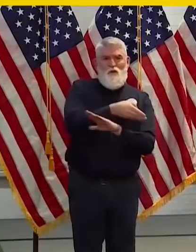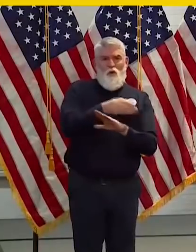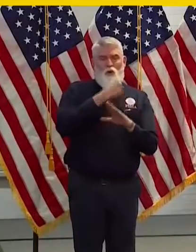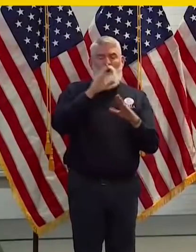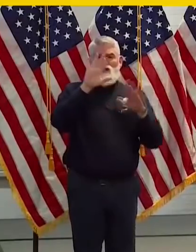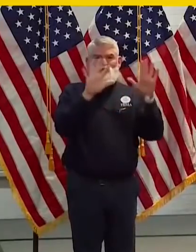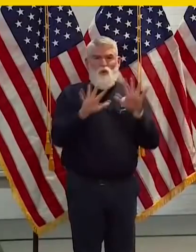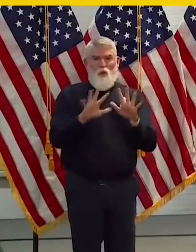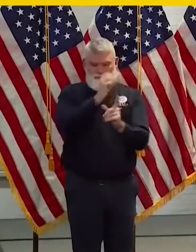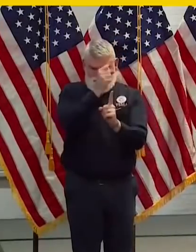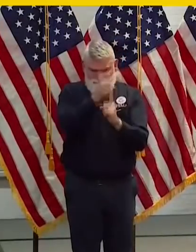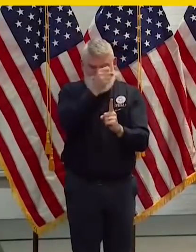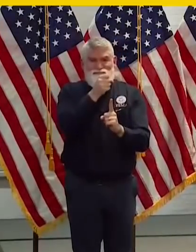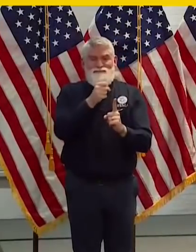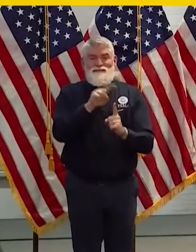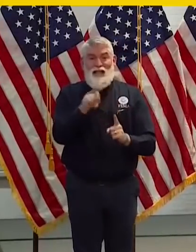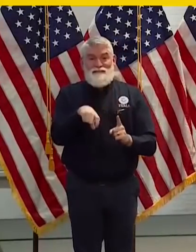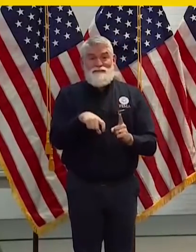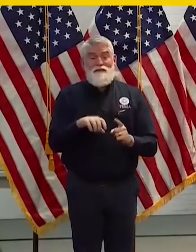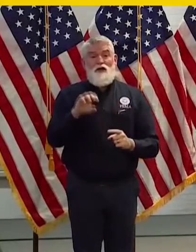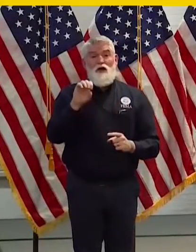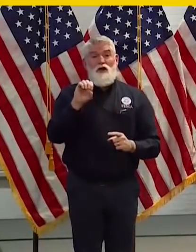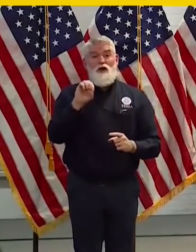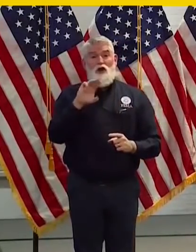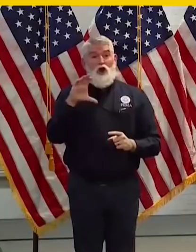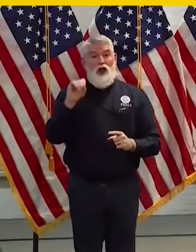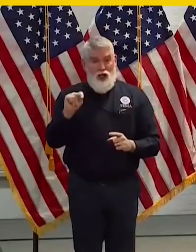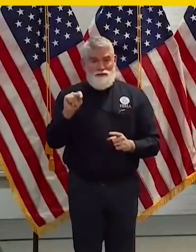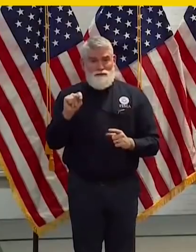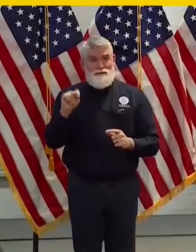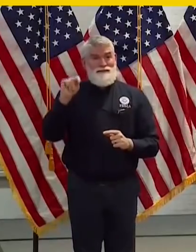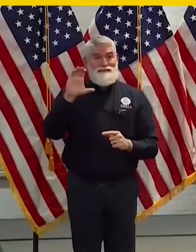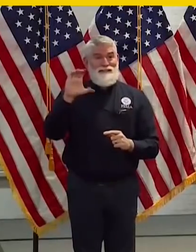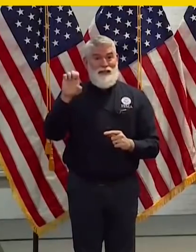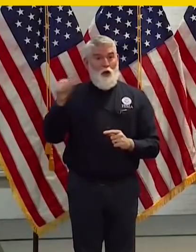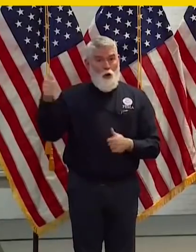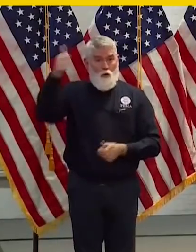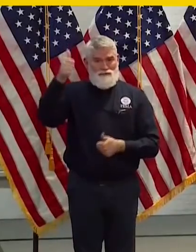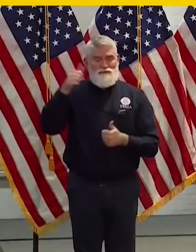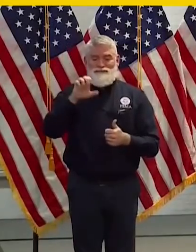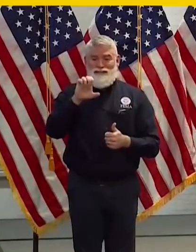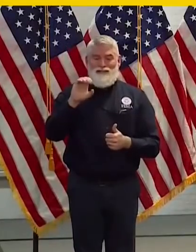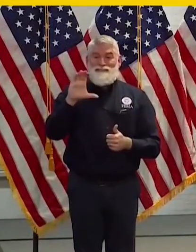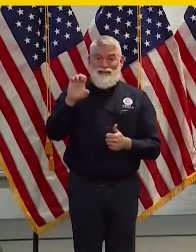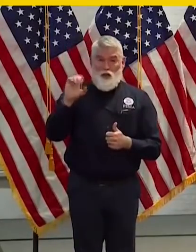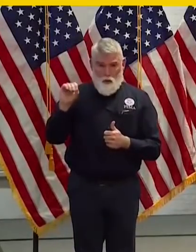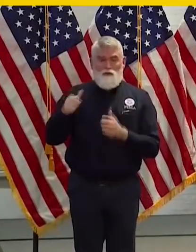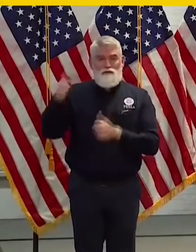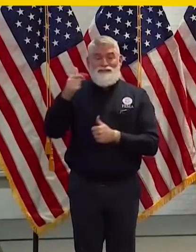winter storm hit, the ERCOT CEO assured ERCOT, and I quote, "We're